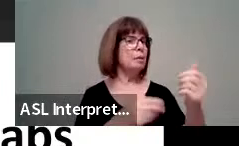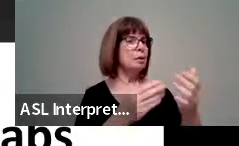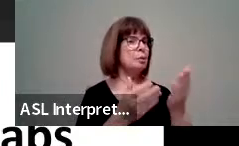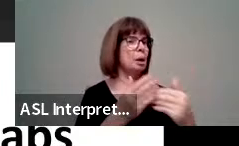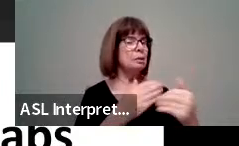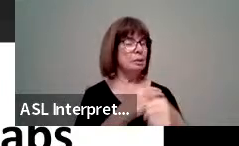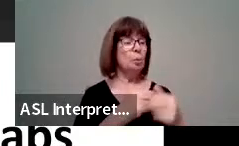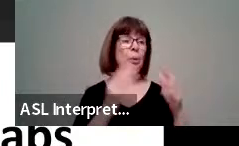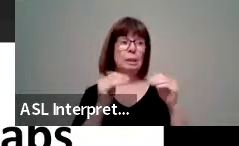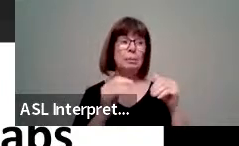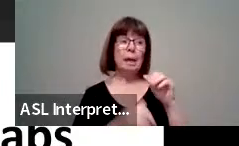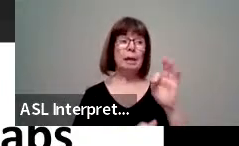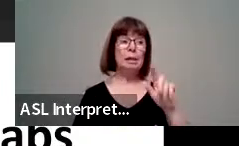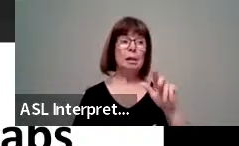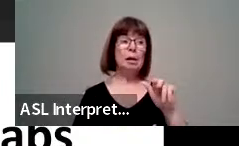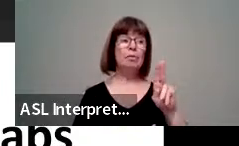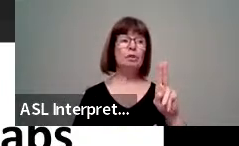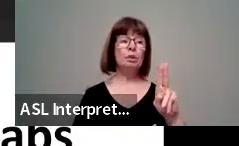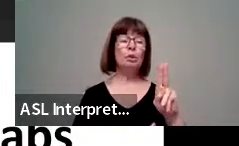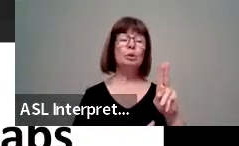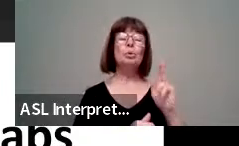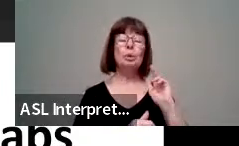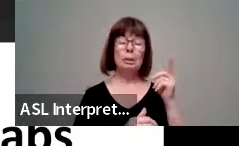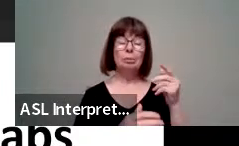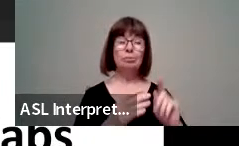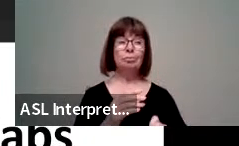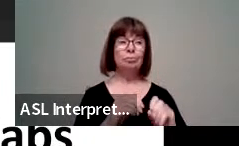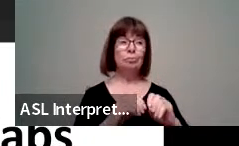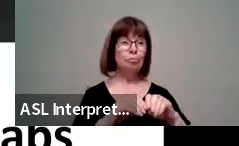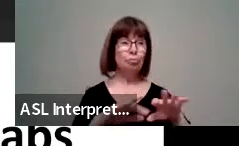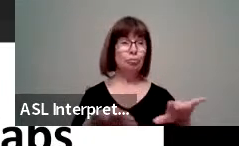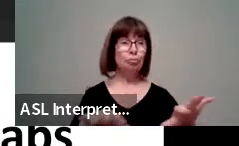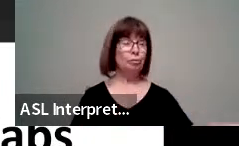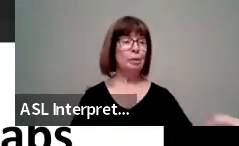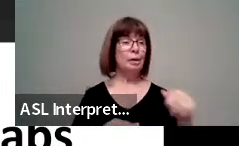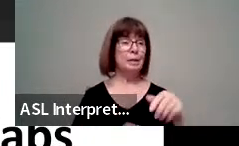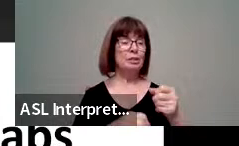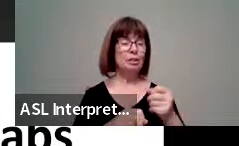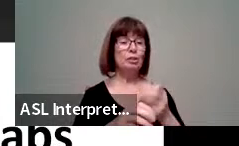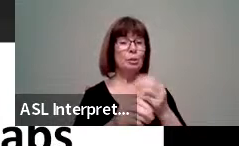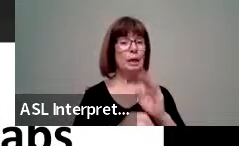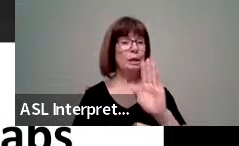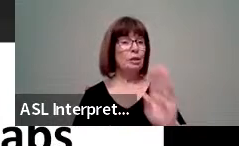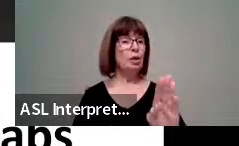So get your booster, get your flu shot. Next slide, please.